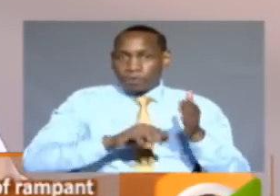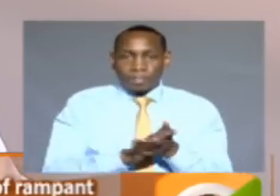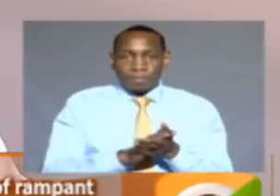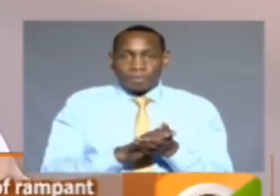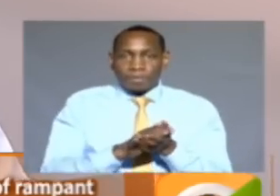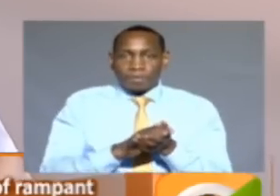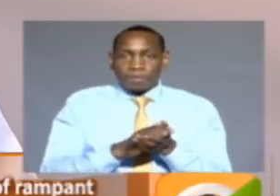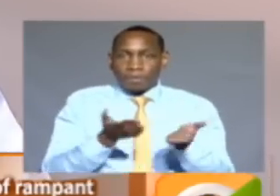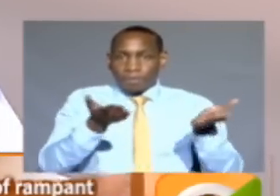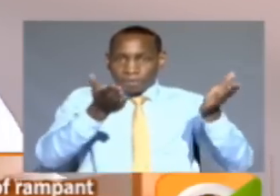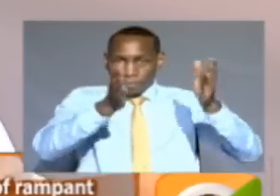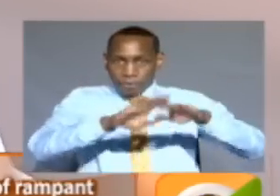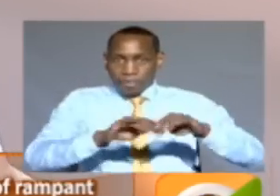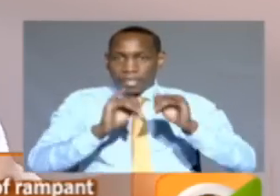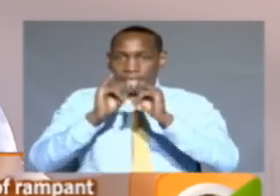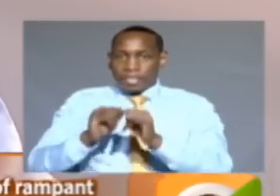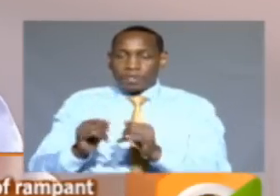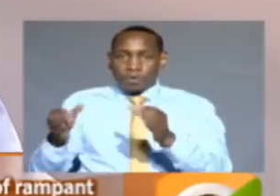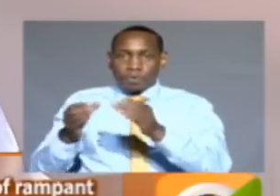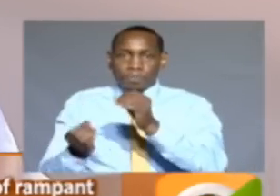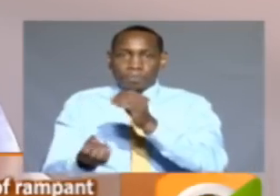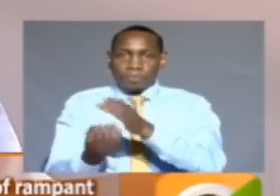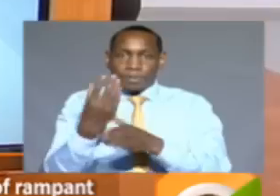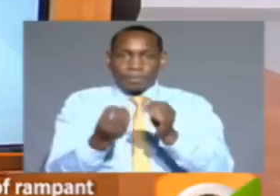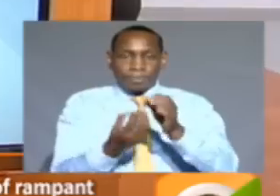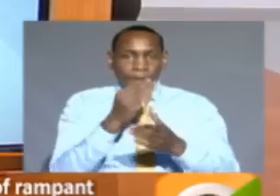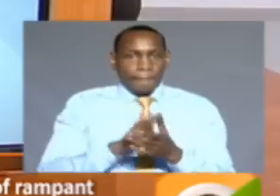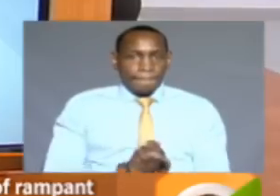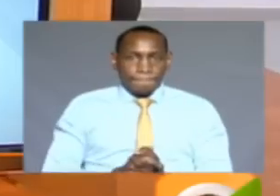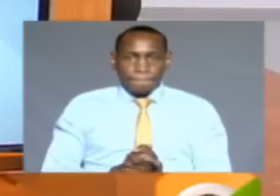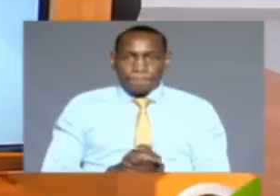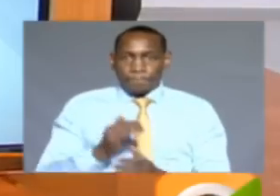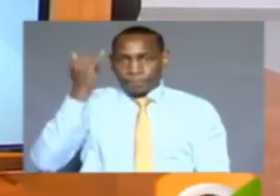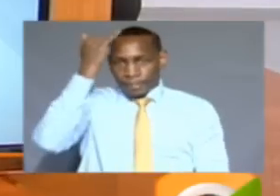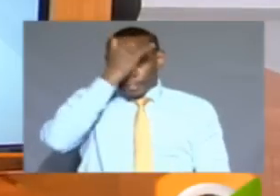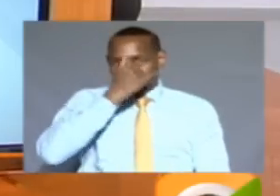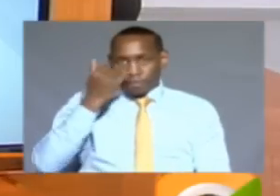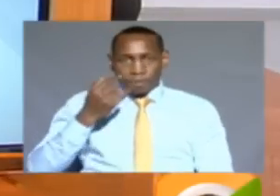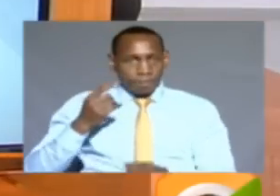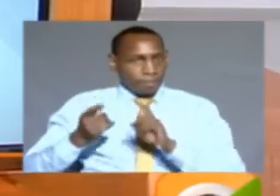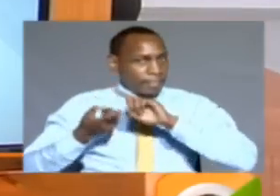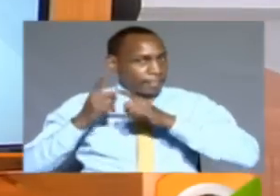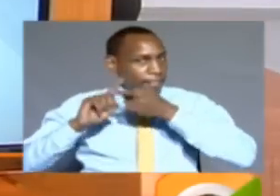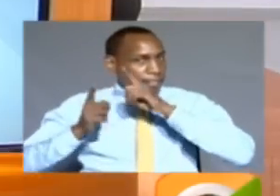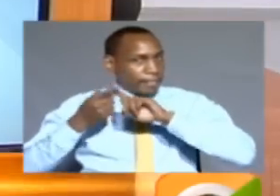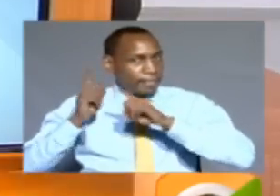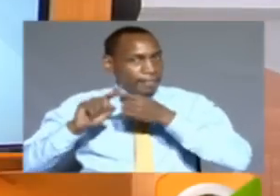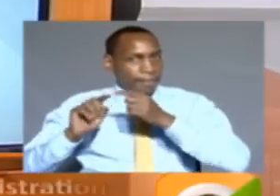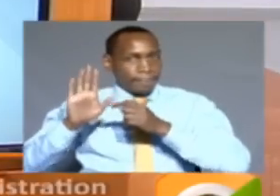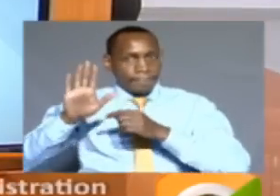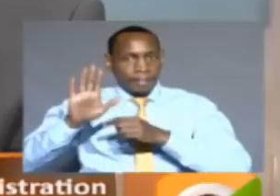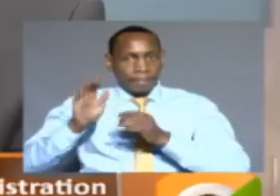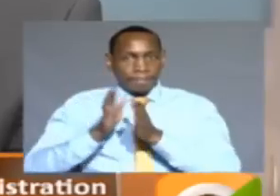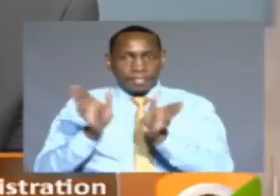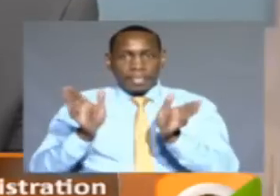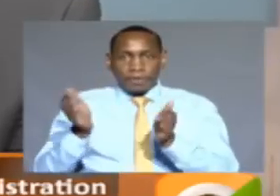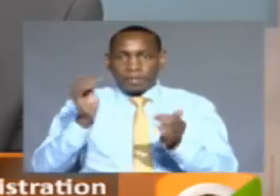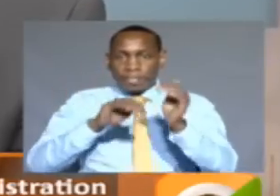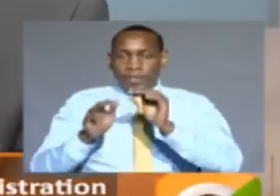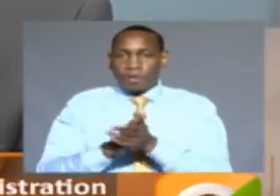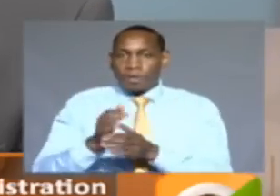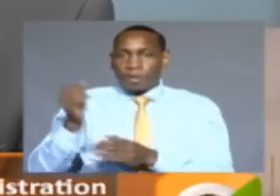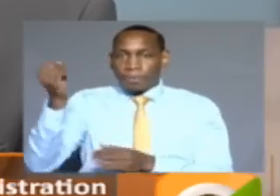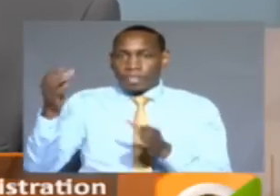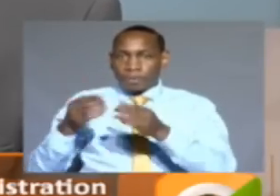in that way, and new formations beginning to. If one trace back to the last 5 general elections, look at the parties that have won. Yeah.